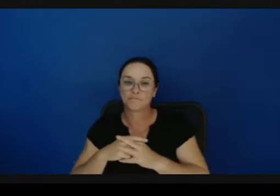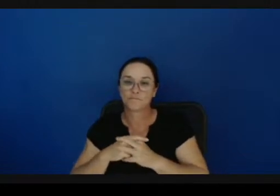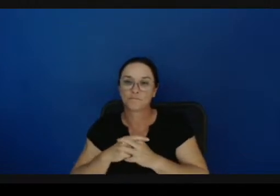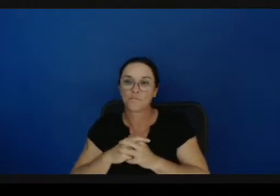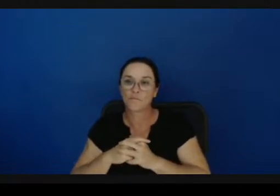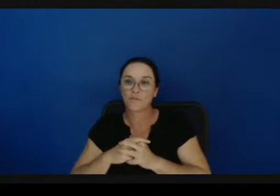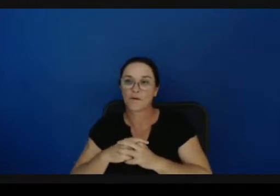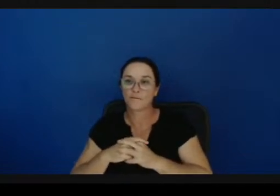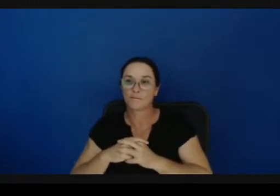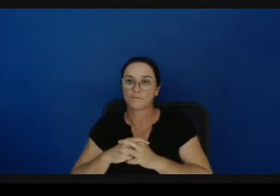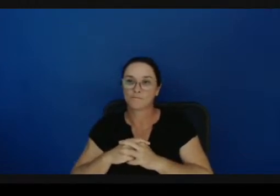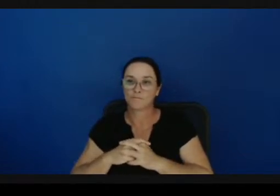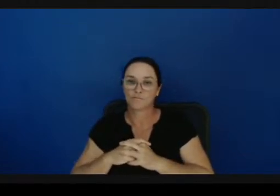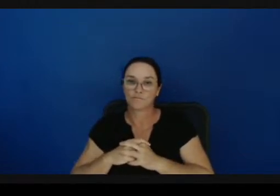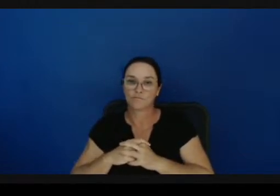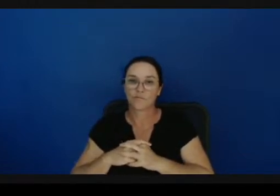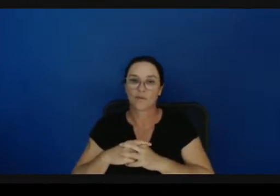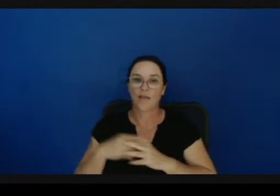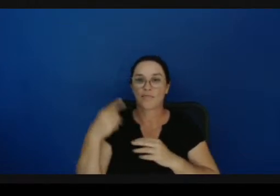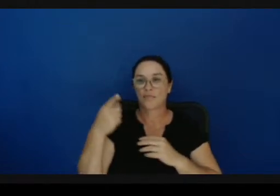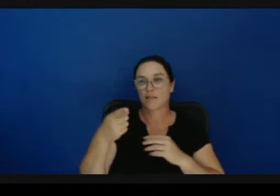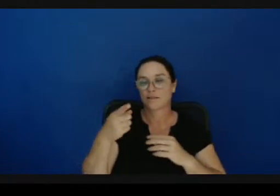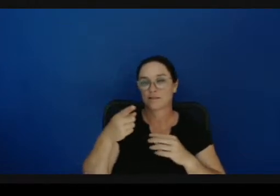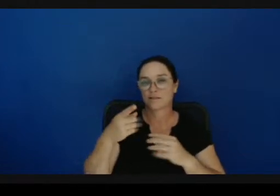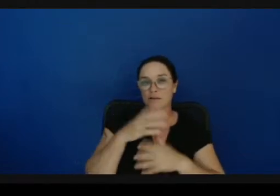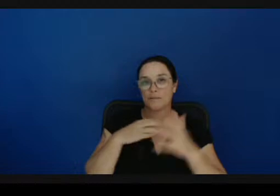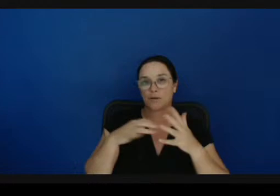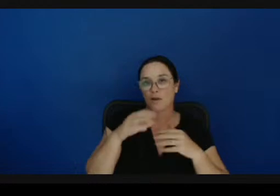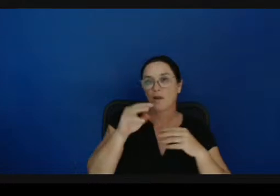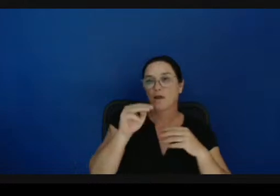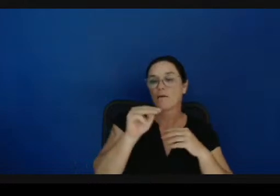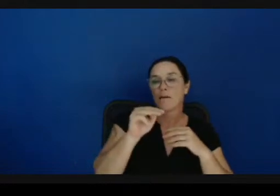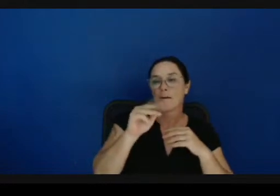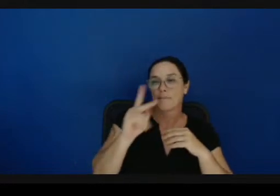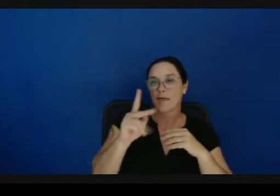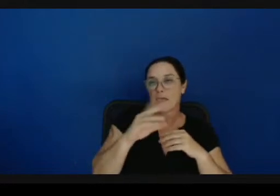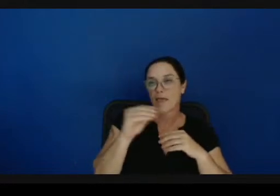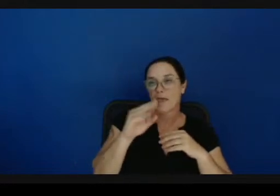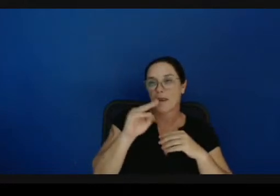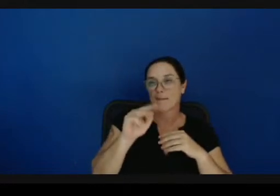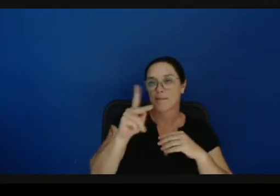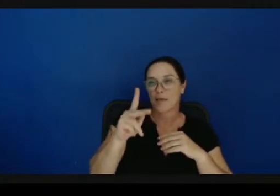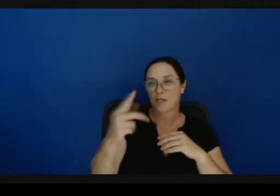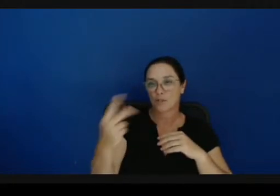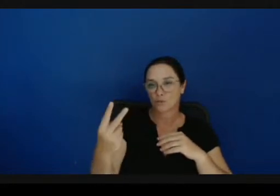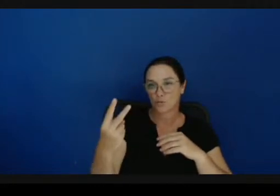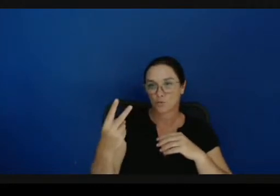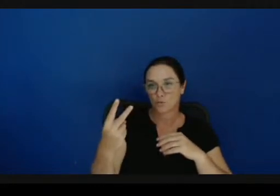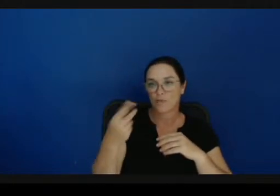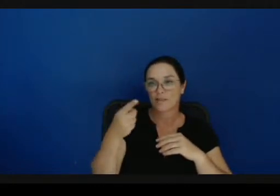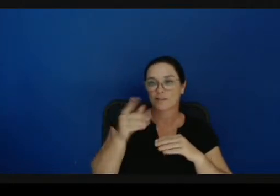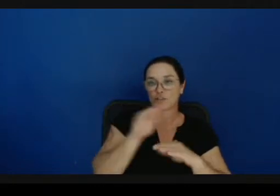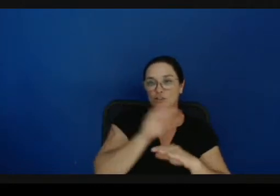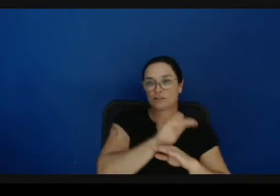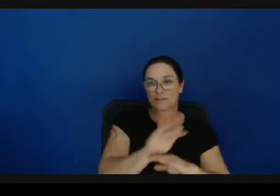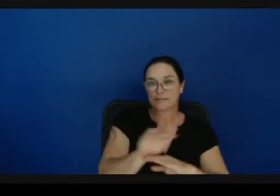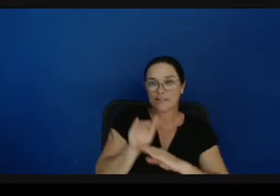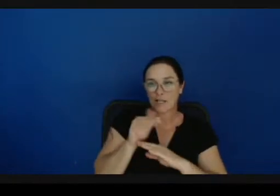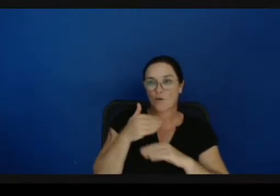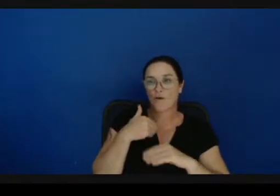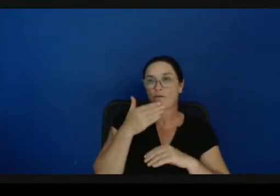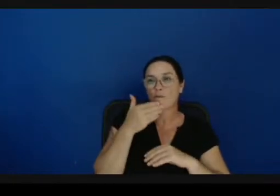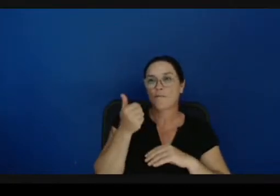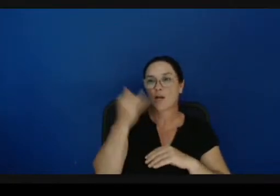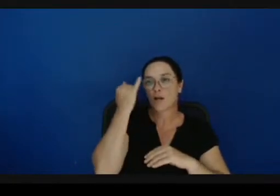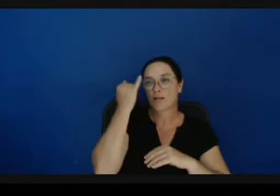here. So this is a combination of the MK and MK2 cameras. I pulled out just the night views here so you have a better idea of what the flows